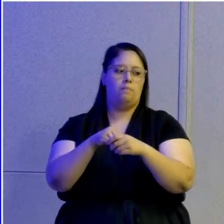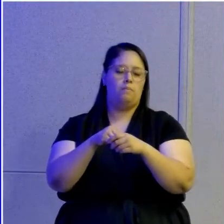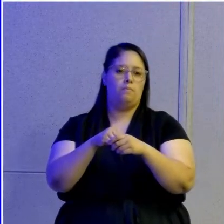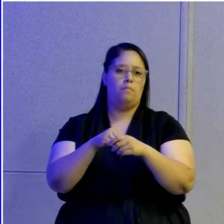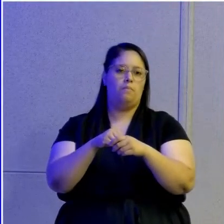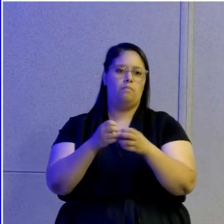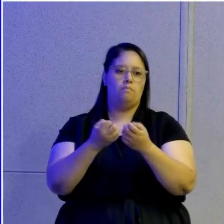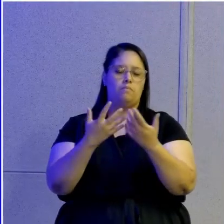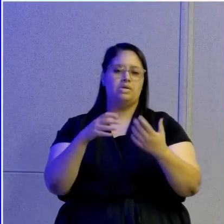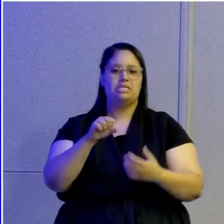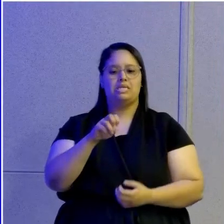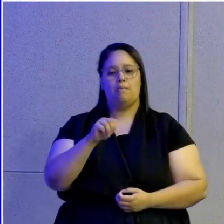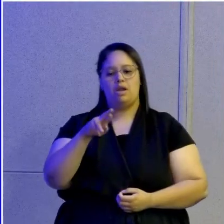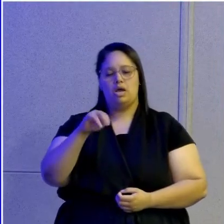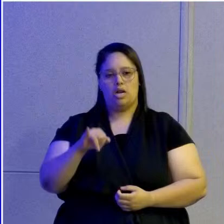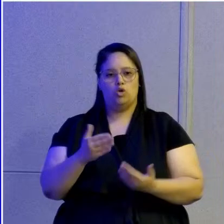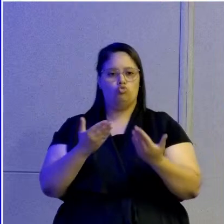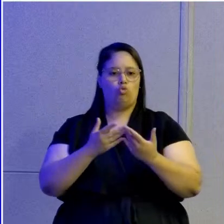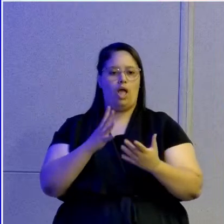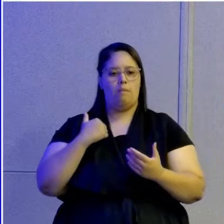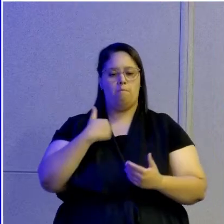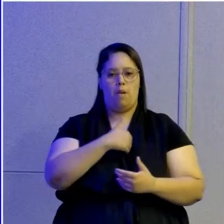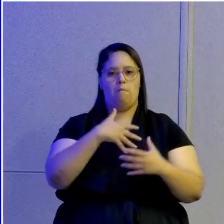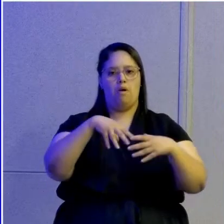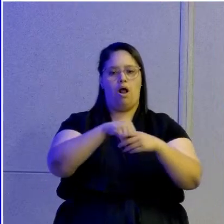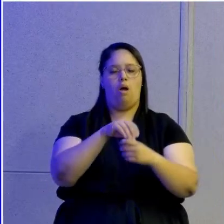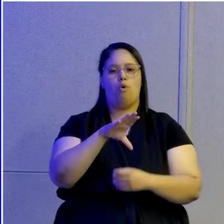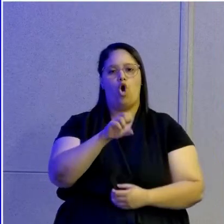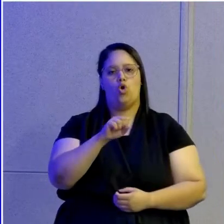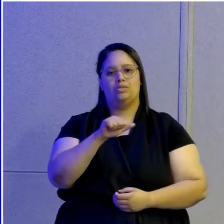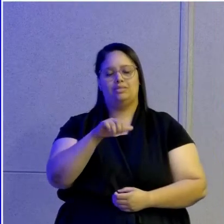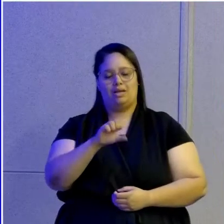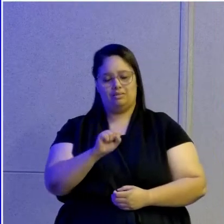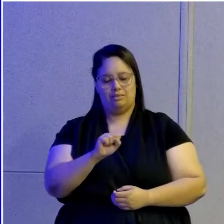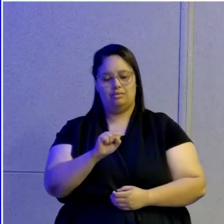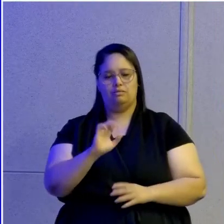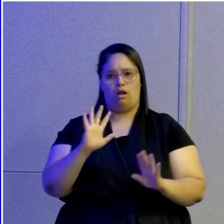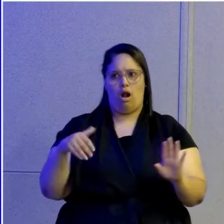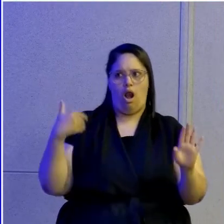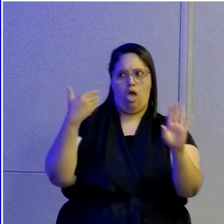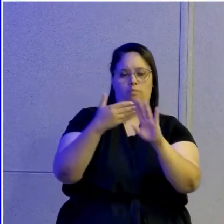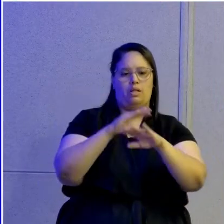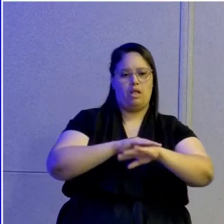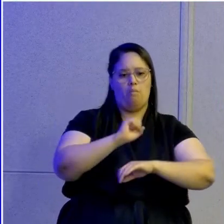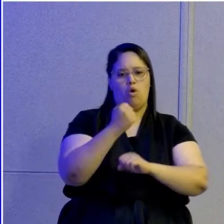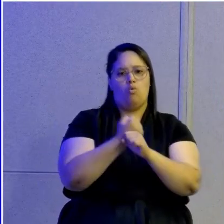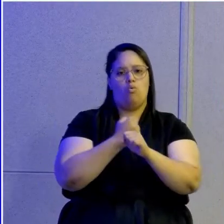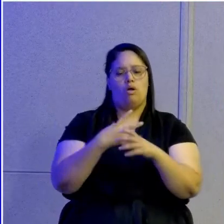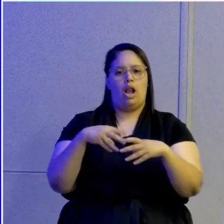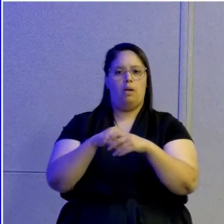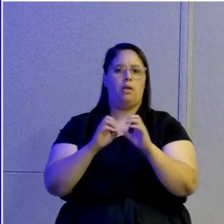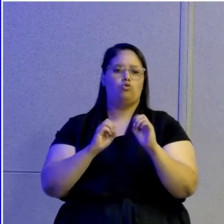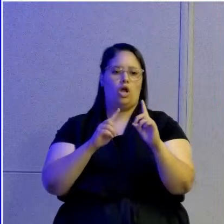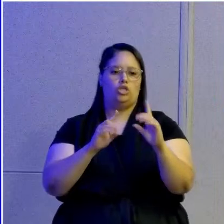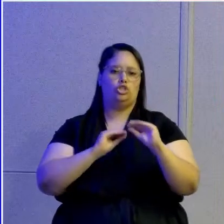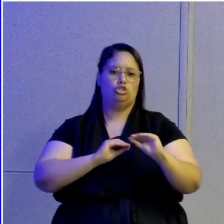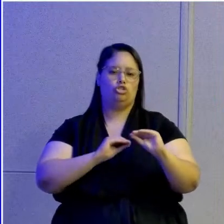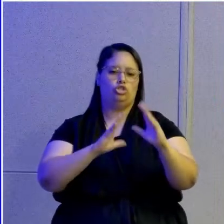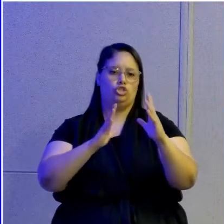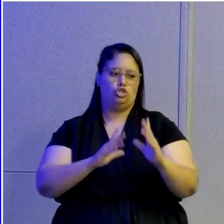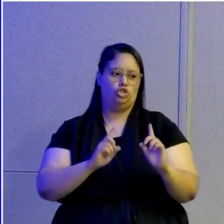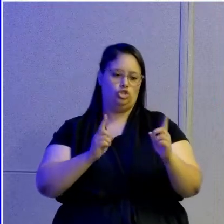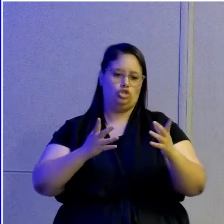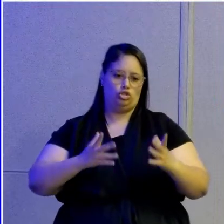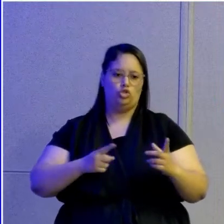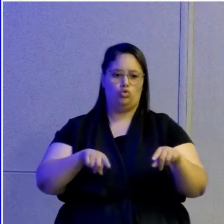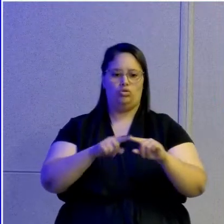Inanda Seminary School and as a member of COSAS. For the longest of time, her career was in education as a teacher. So I think she